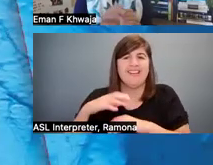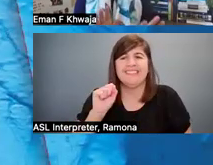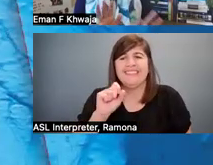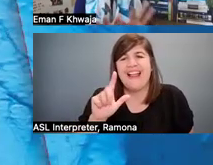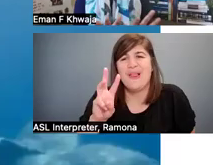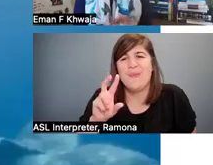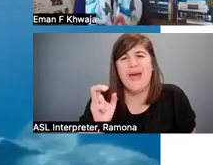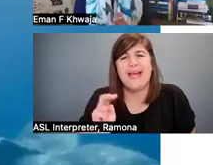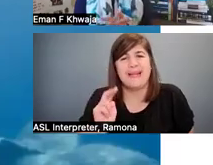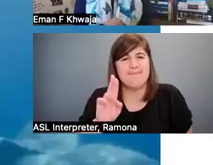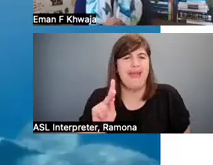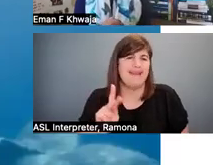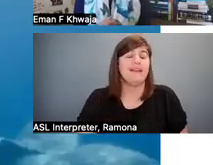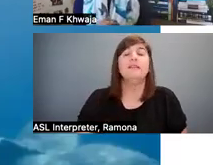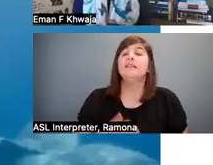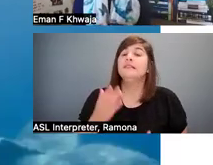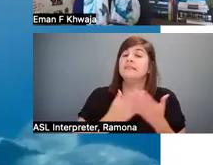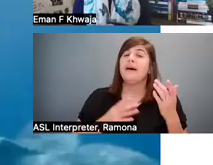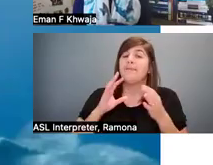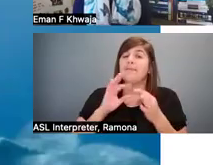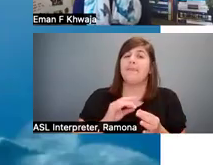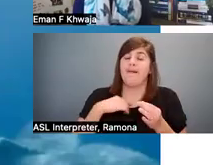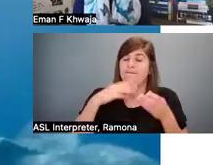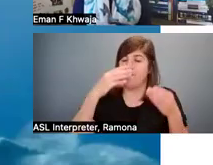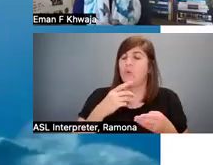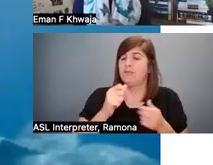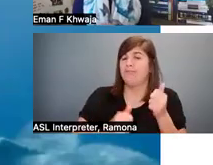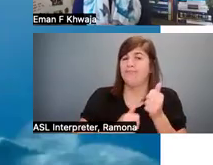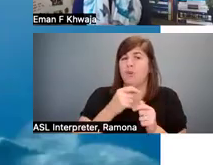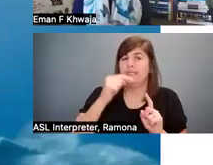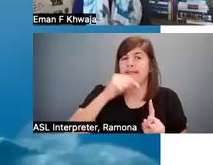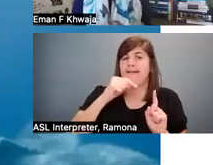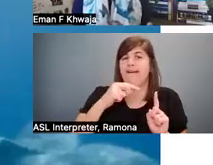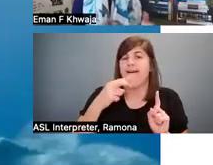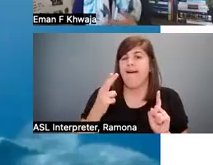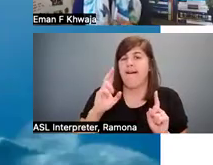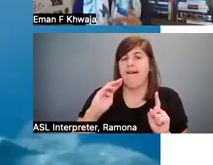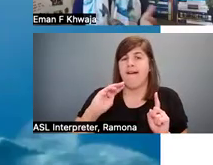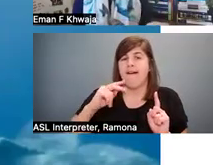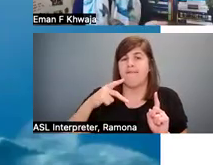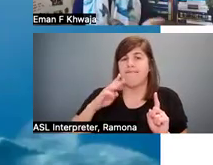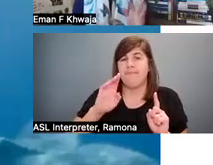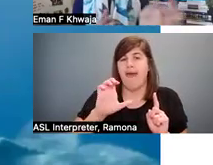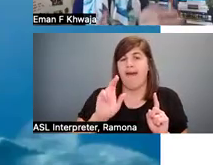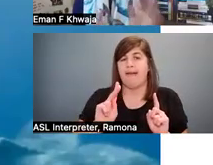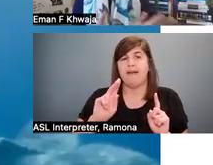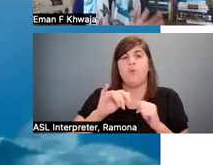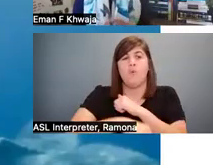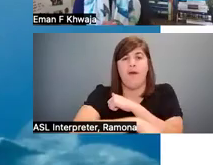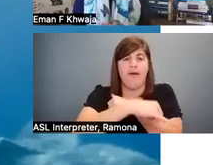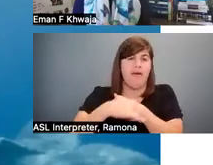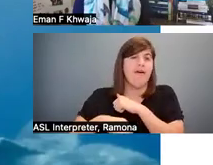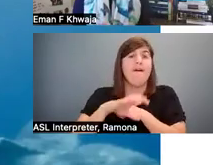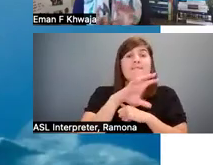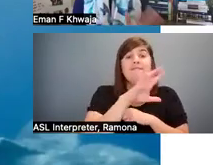So a little bit about the whales that I study. I focus specifically on humpback whales. Humpback whales are about 55 to 60